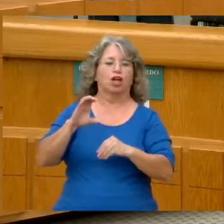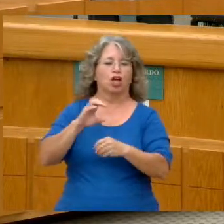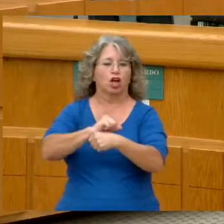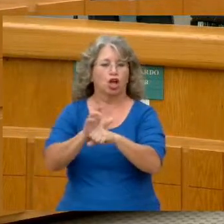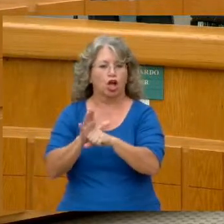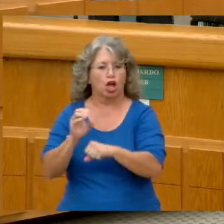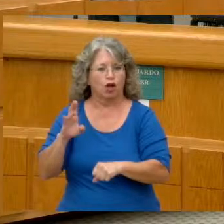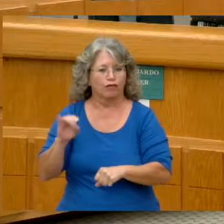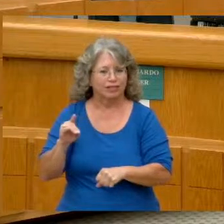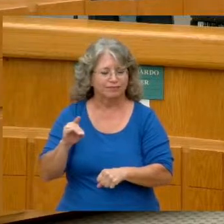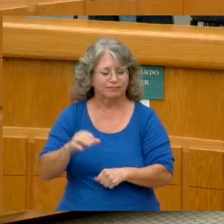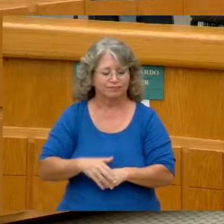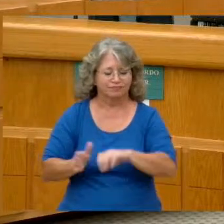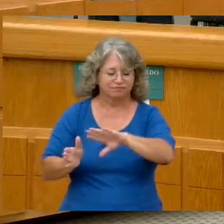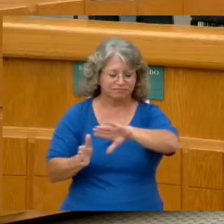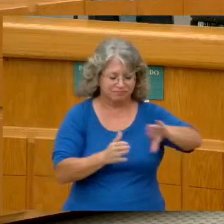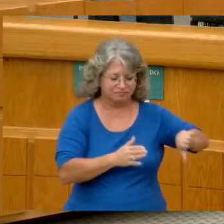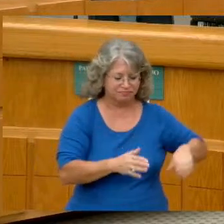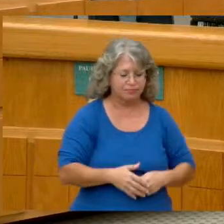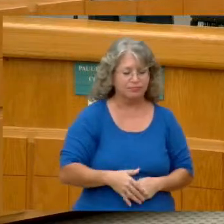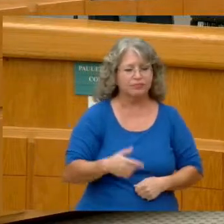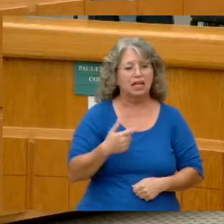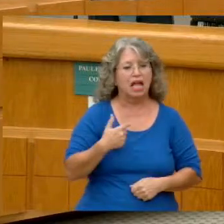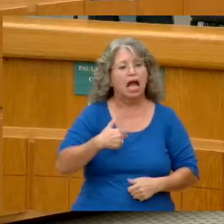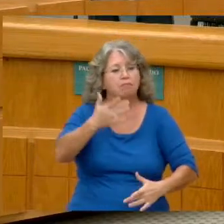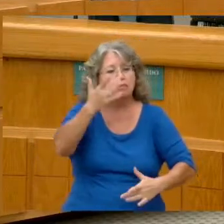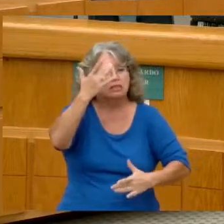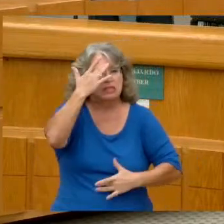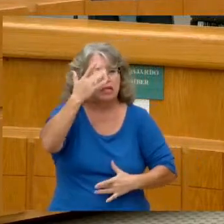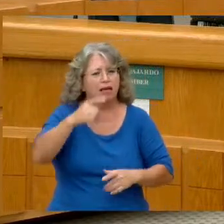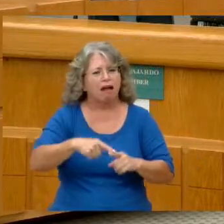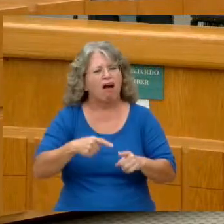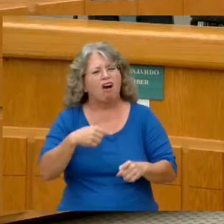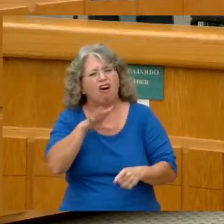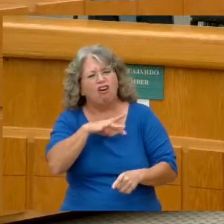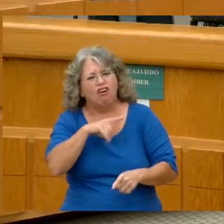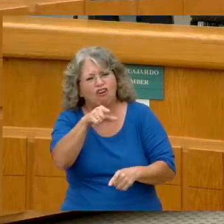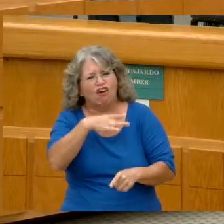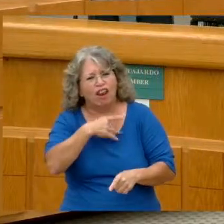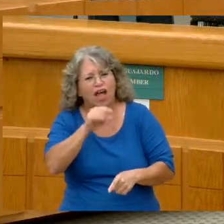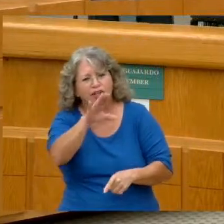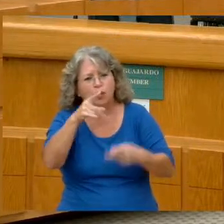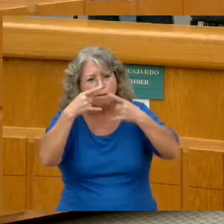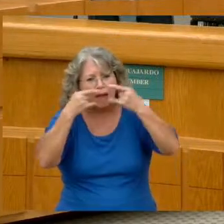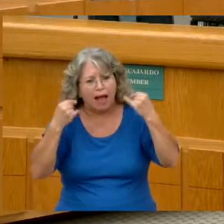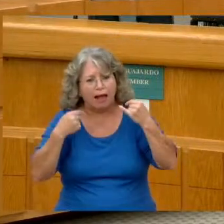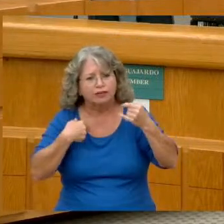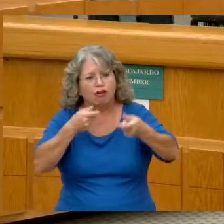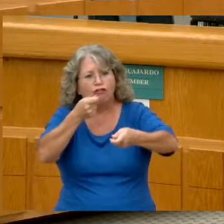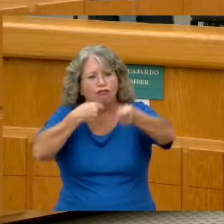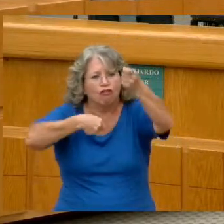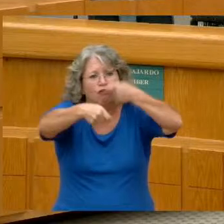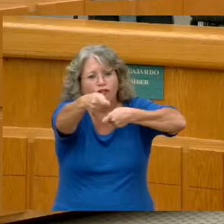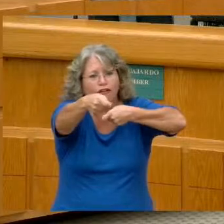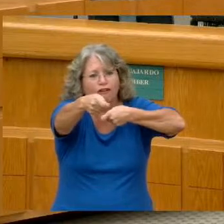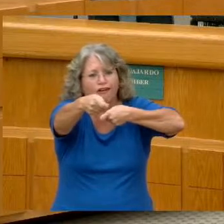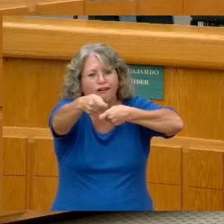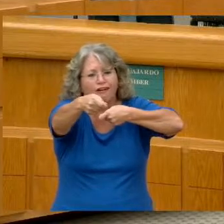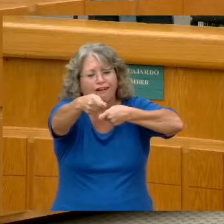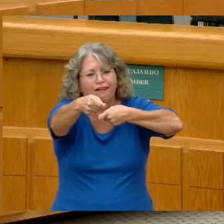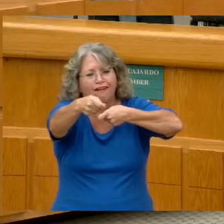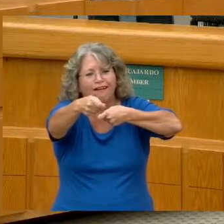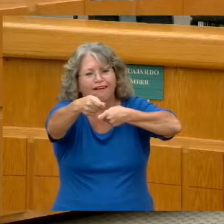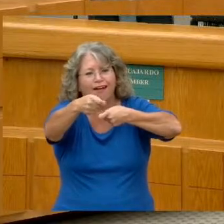sick, but I really like your mask. So you let me try your mask on, and I let you try my mask on. That's how you can pick